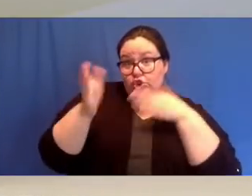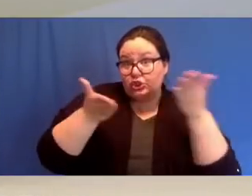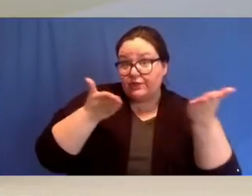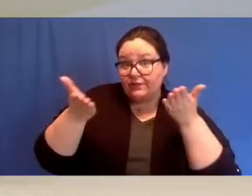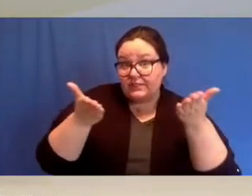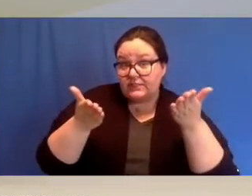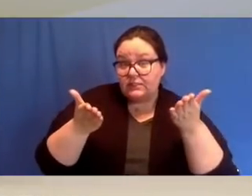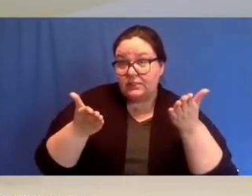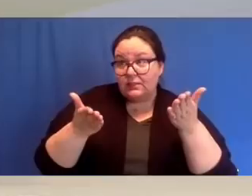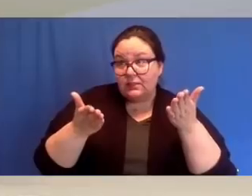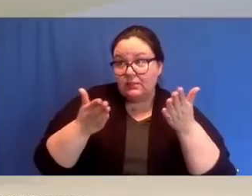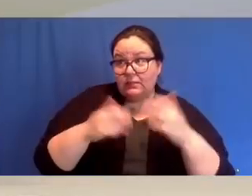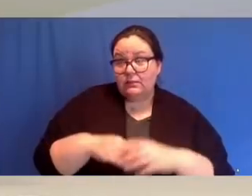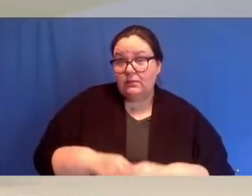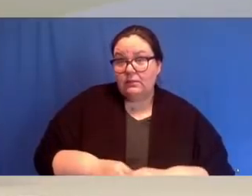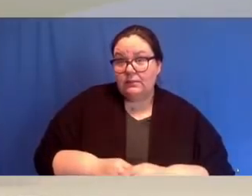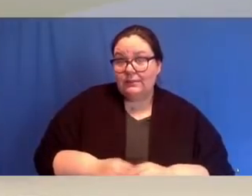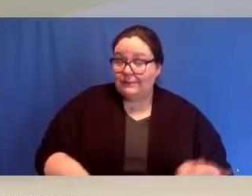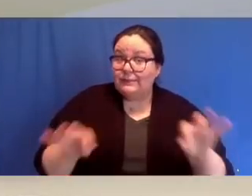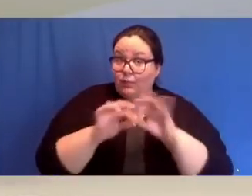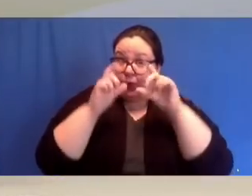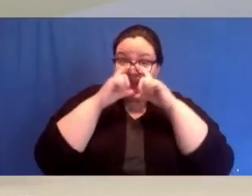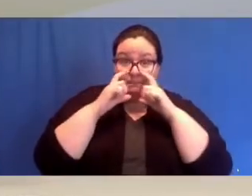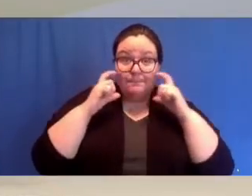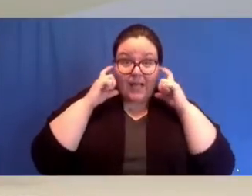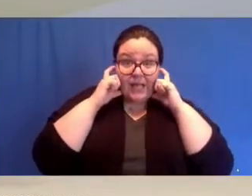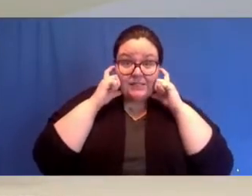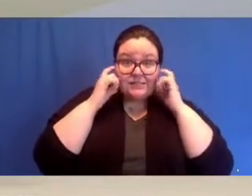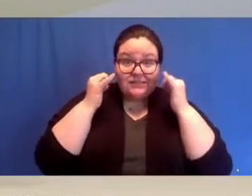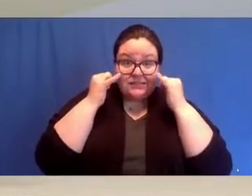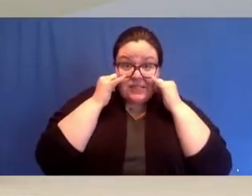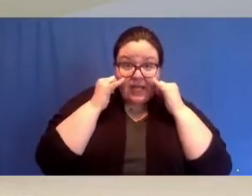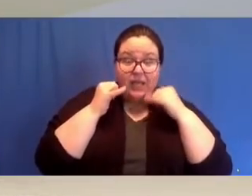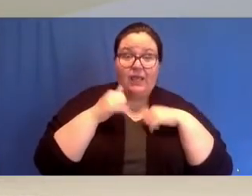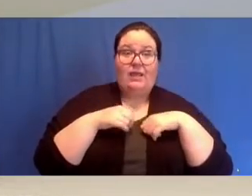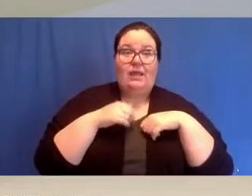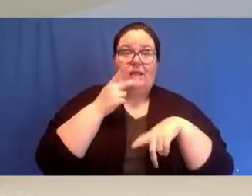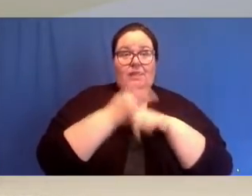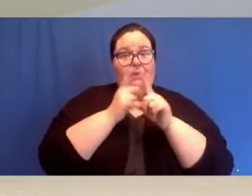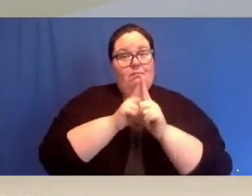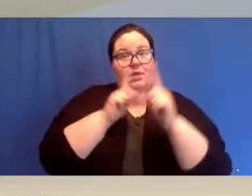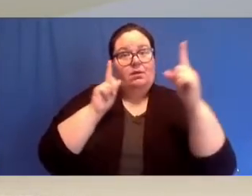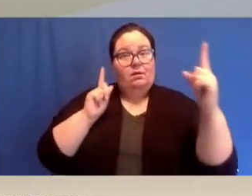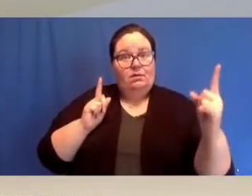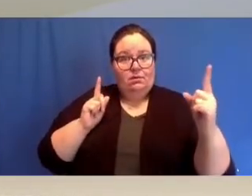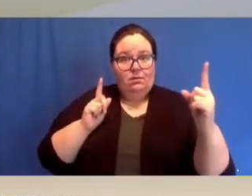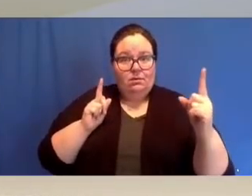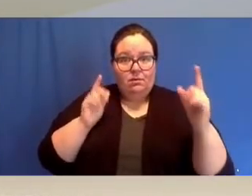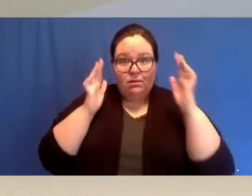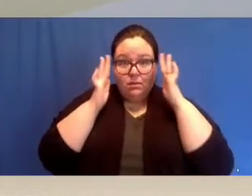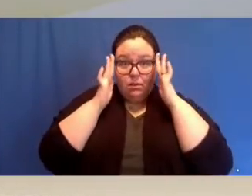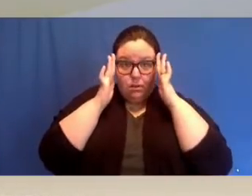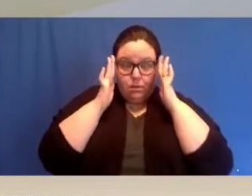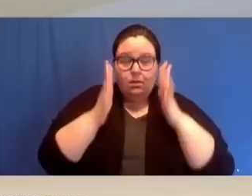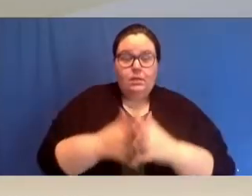that important that we have our masks on and we maintain physical distancing if you're attending.